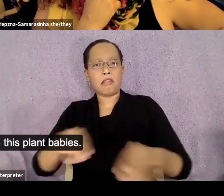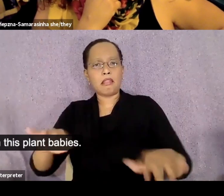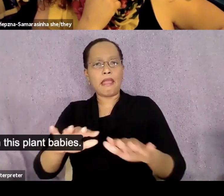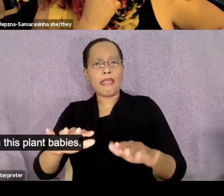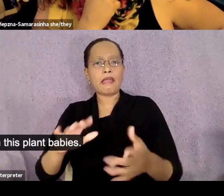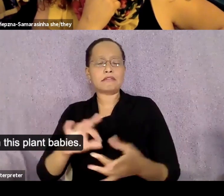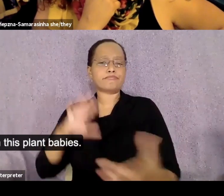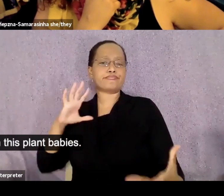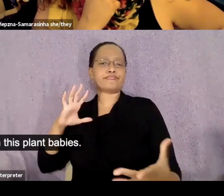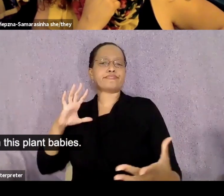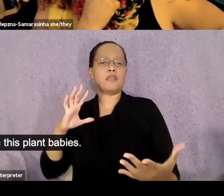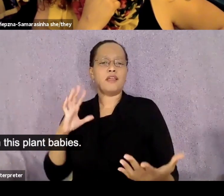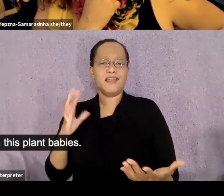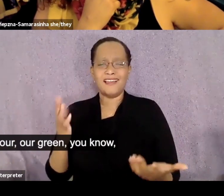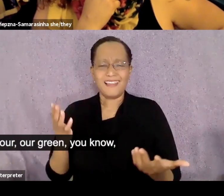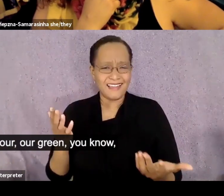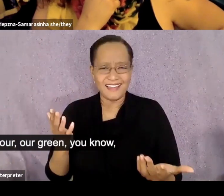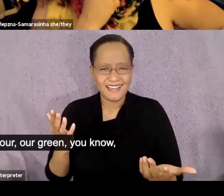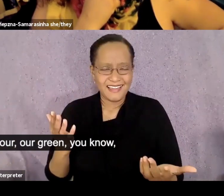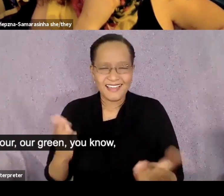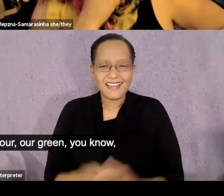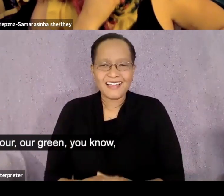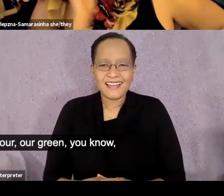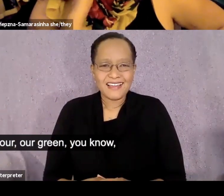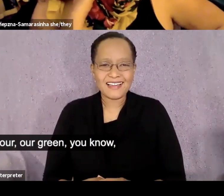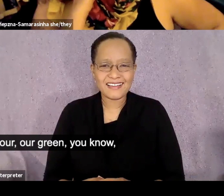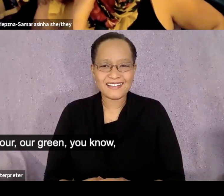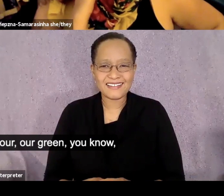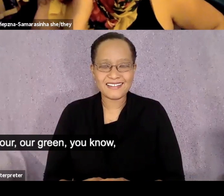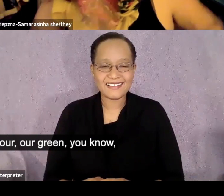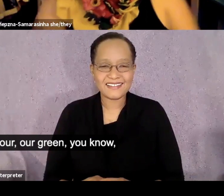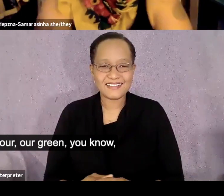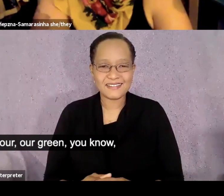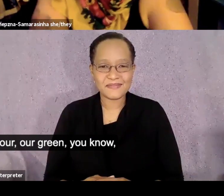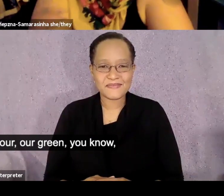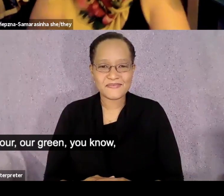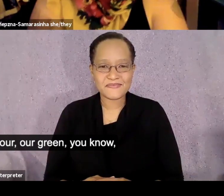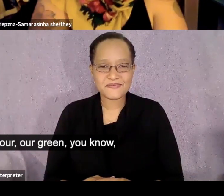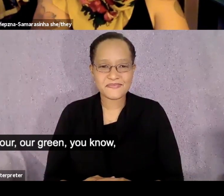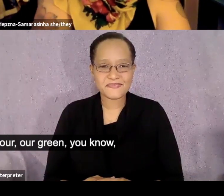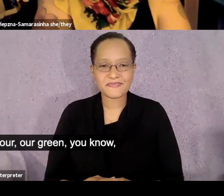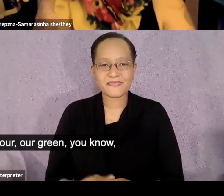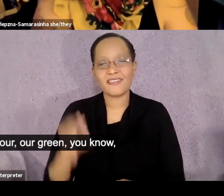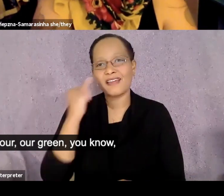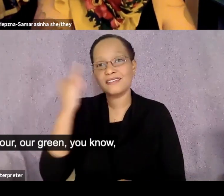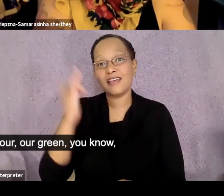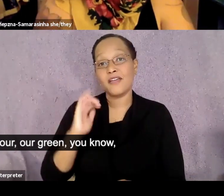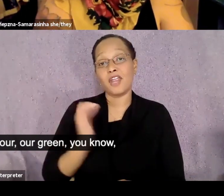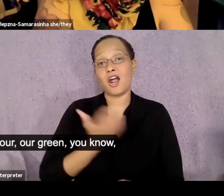of them as plant babies, but like, are like, you know, our our green, you